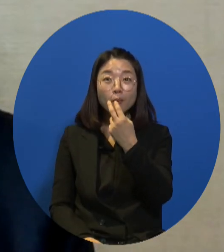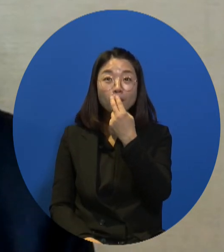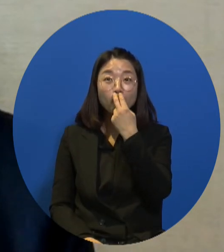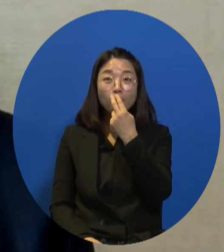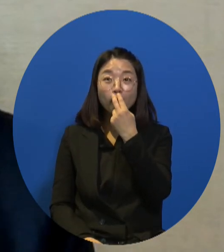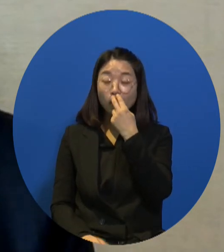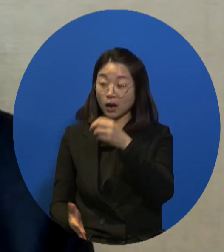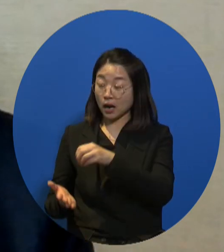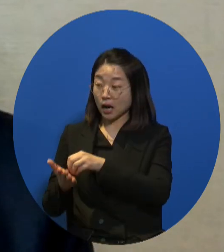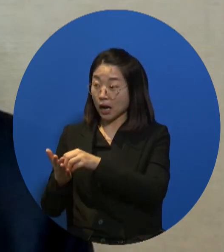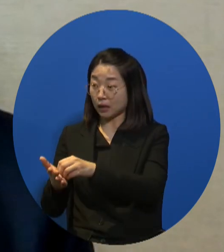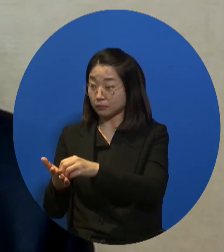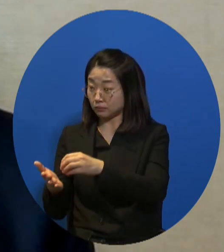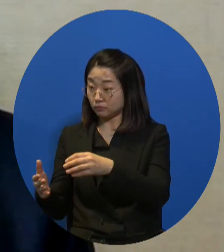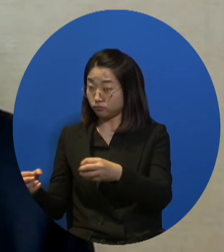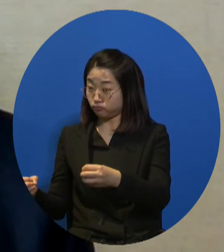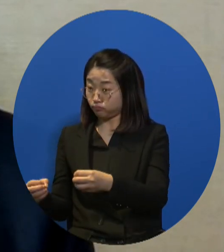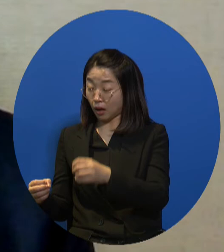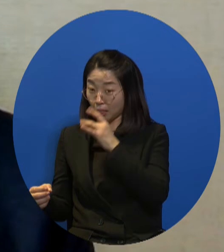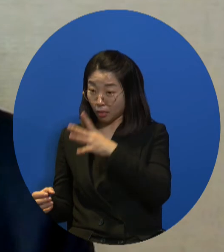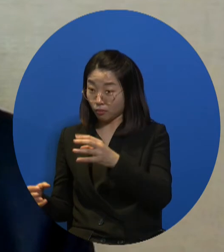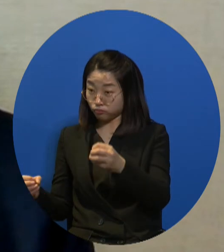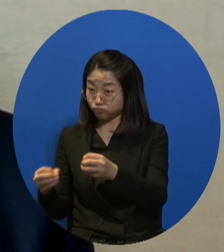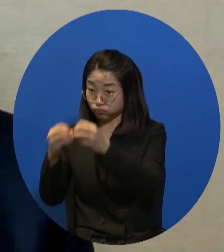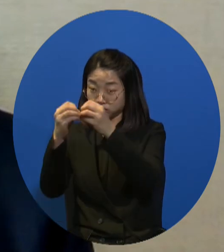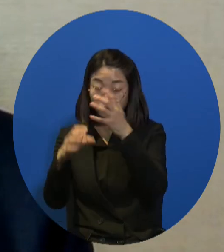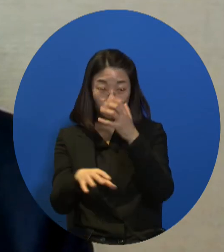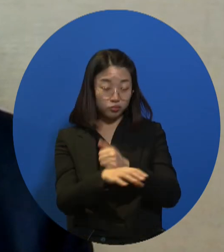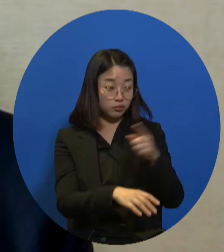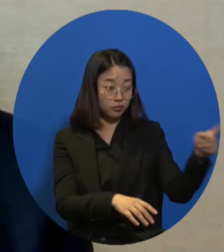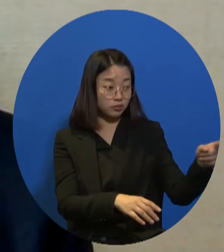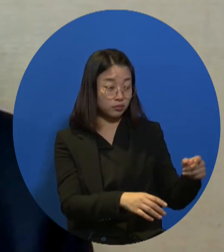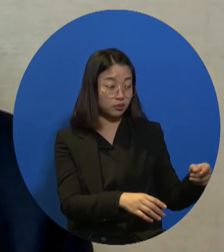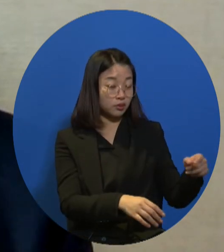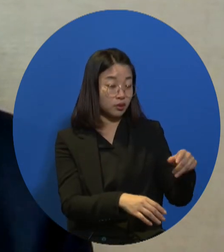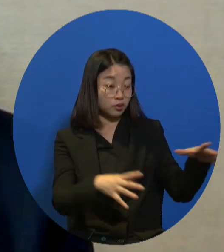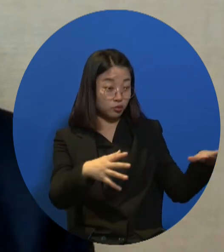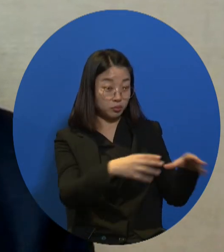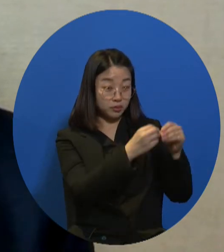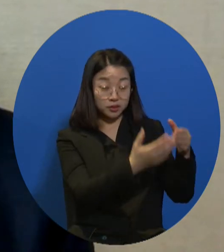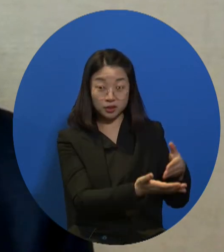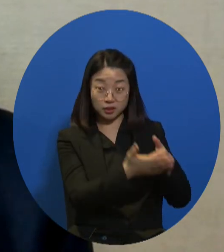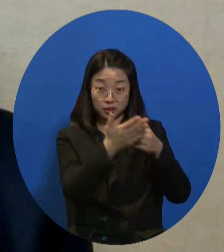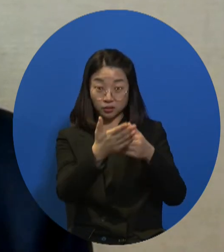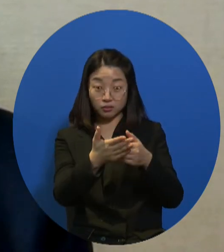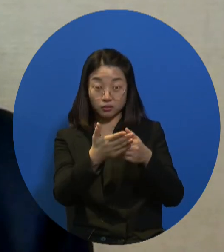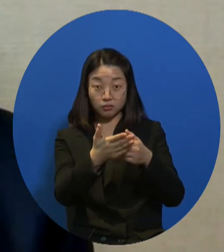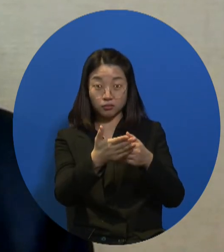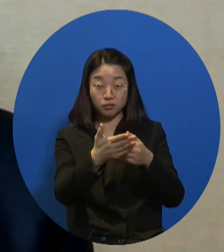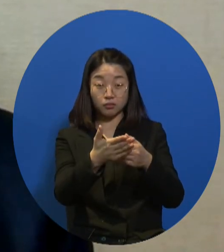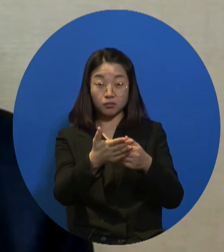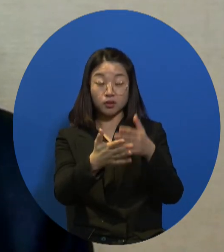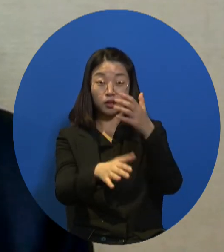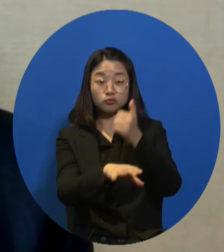about purchasing insurance policy. And so ratification was postponed because of